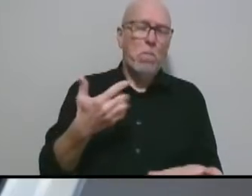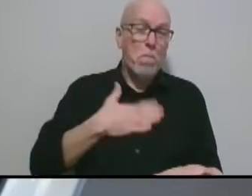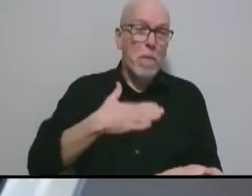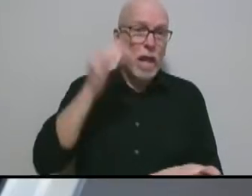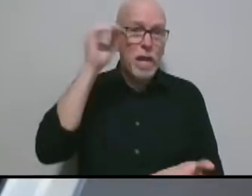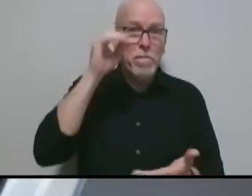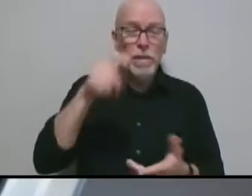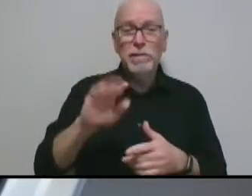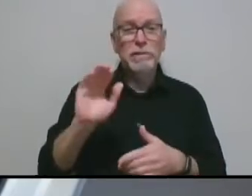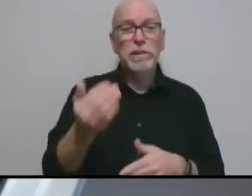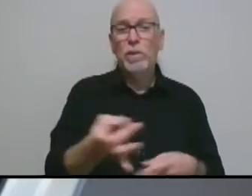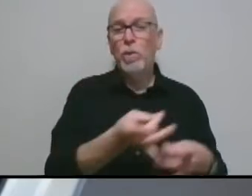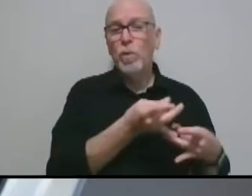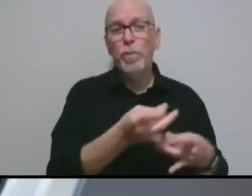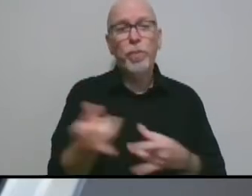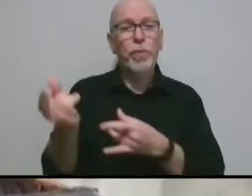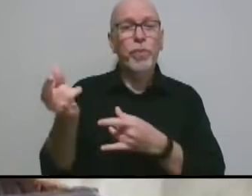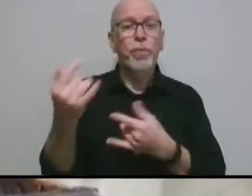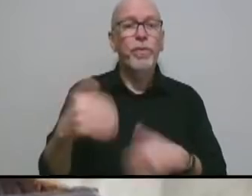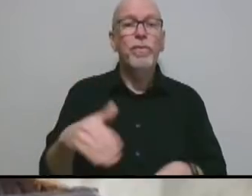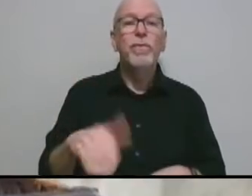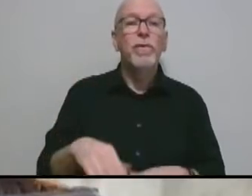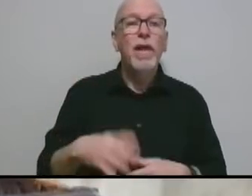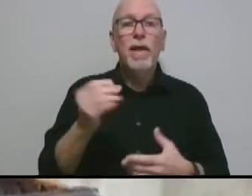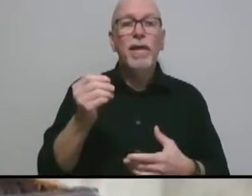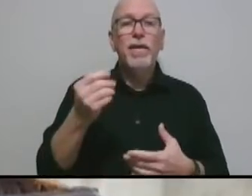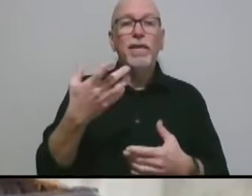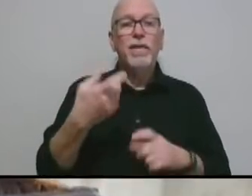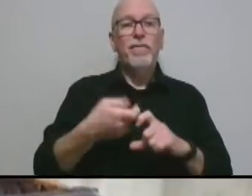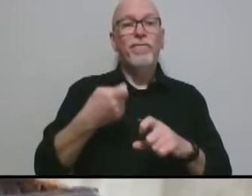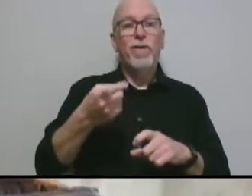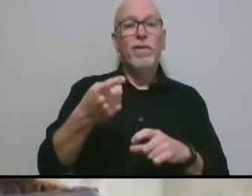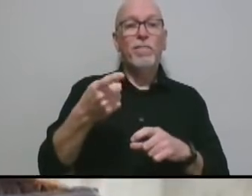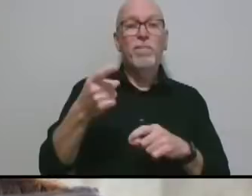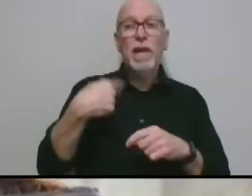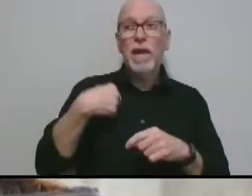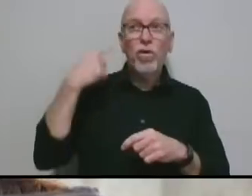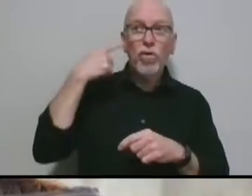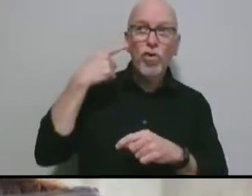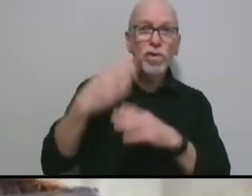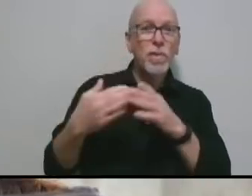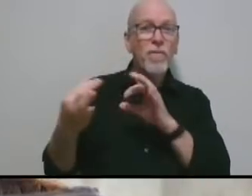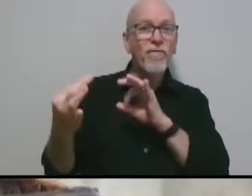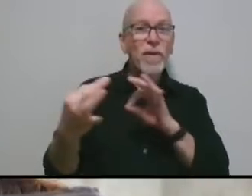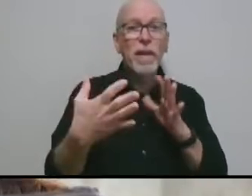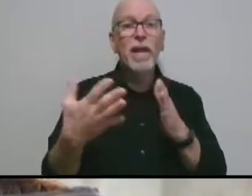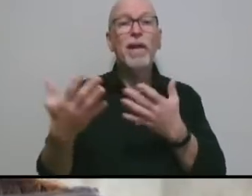flawless. And from the feedback that I received